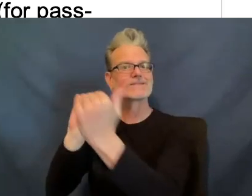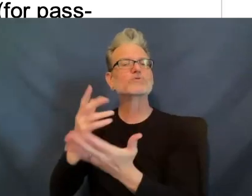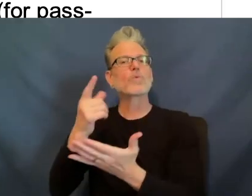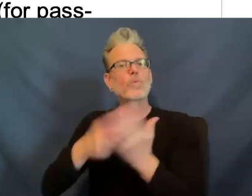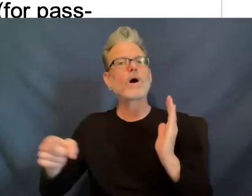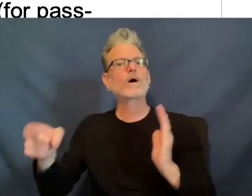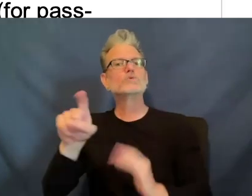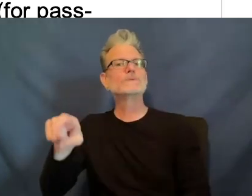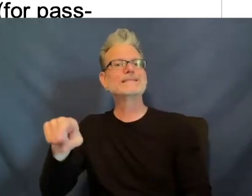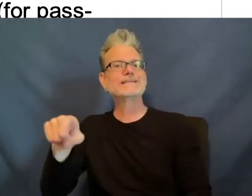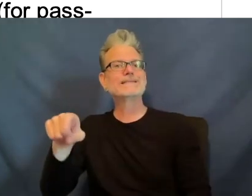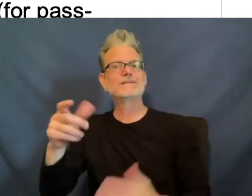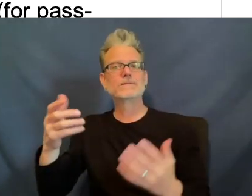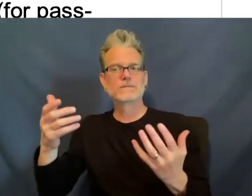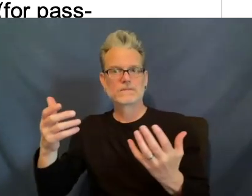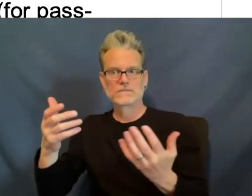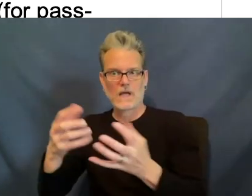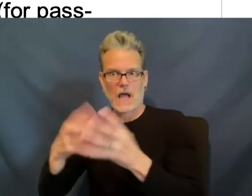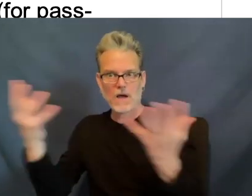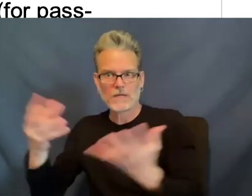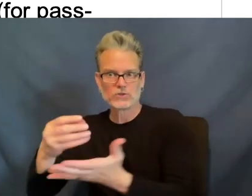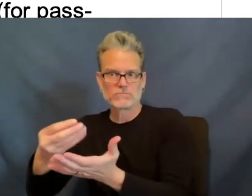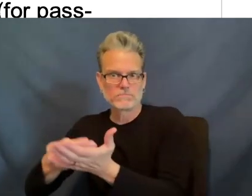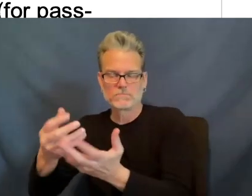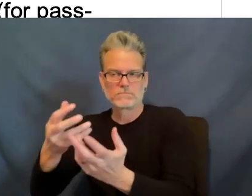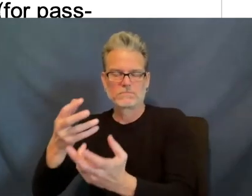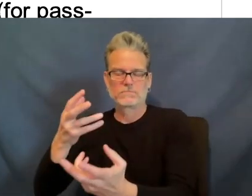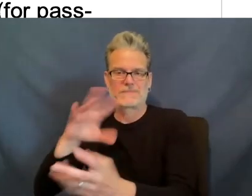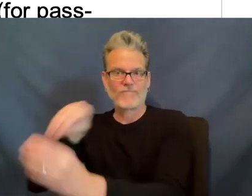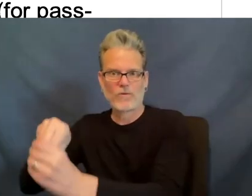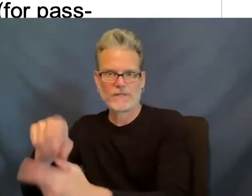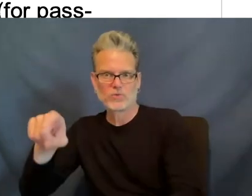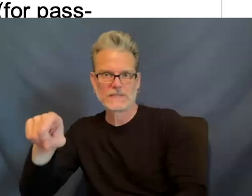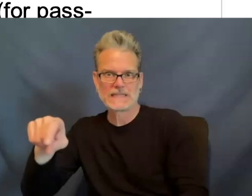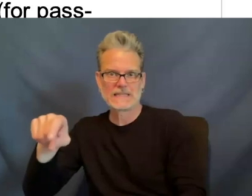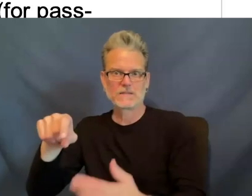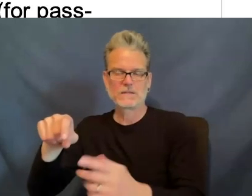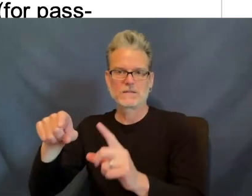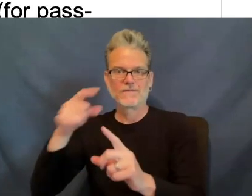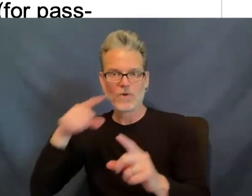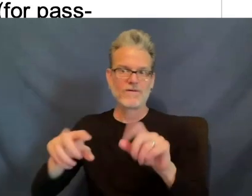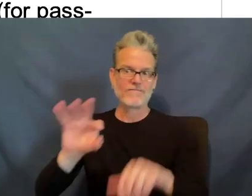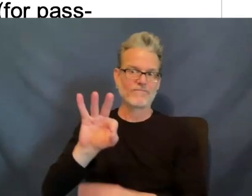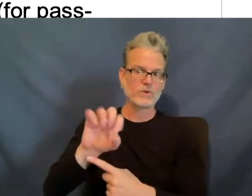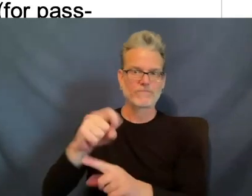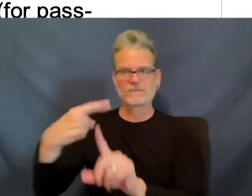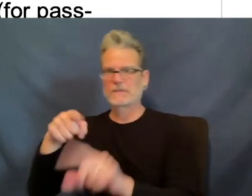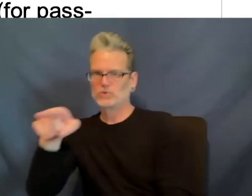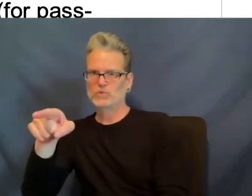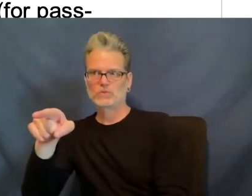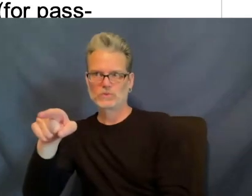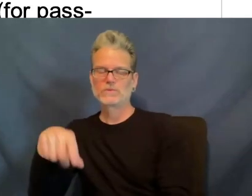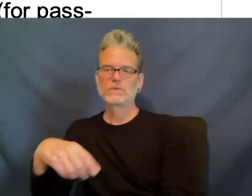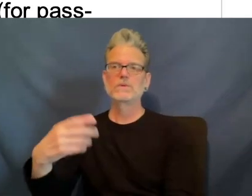substantial involvement means and whether it aligns with expectations of both parties during the initial development of the agreement. So